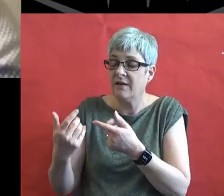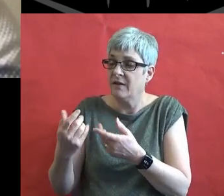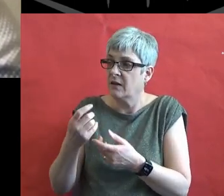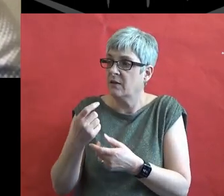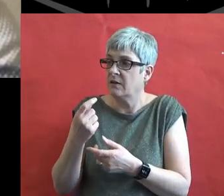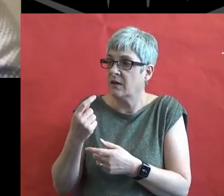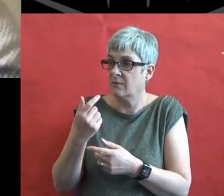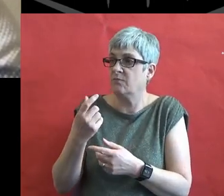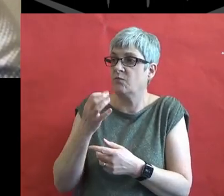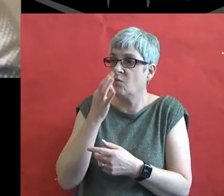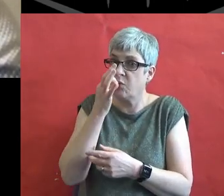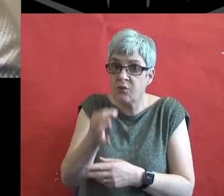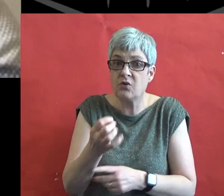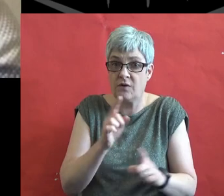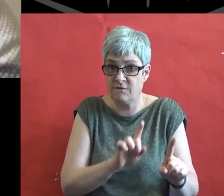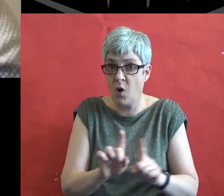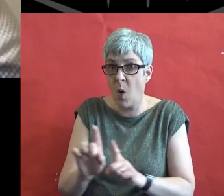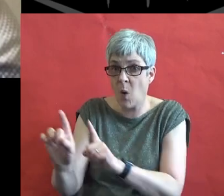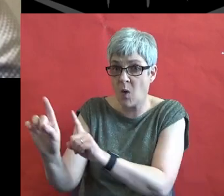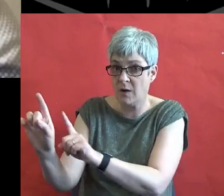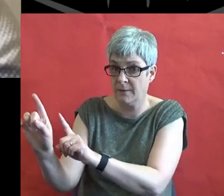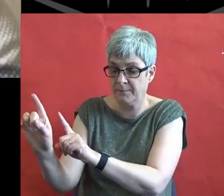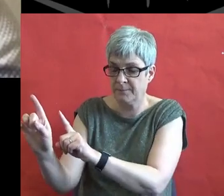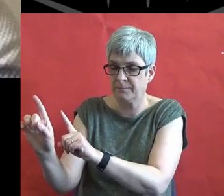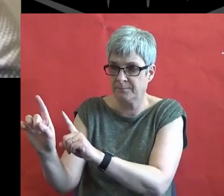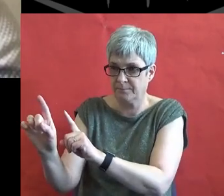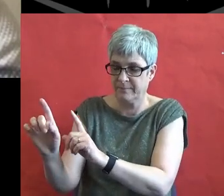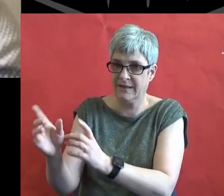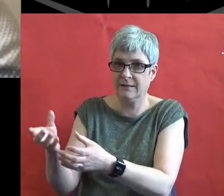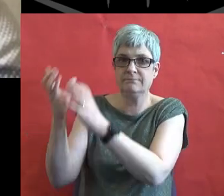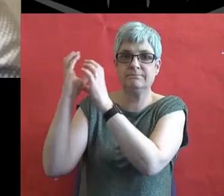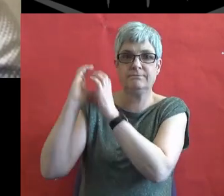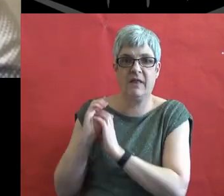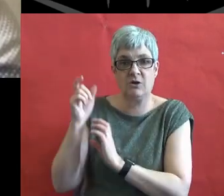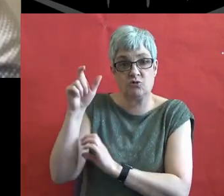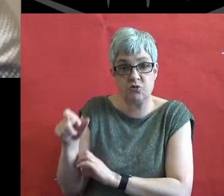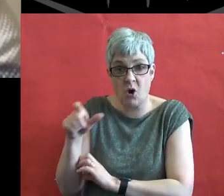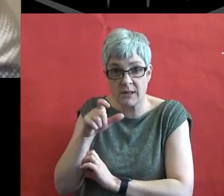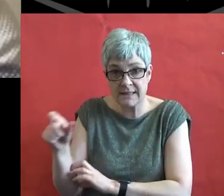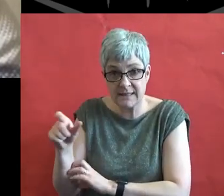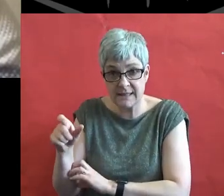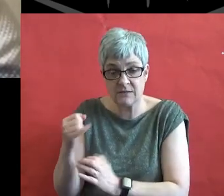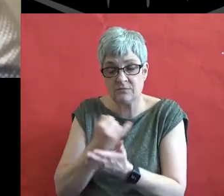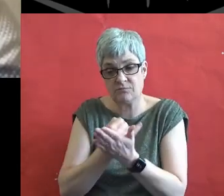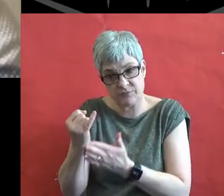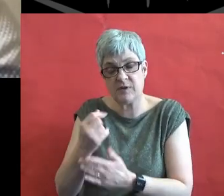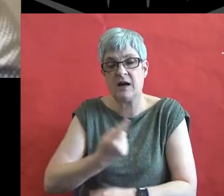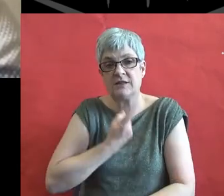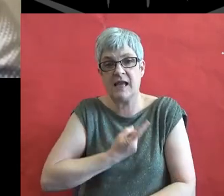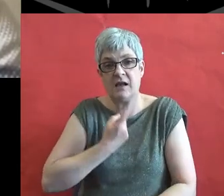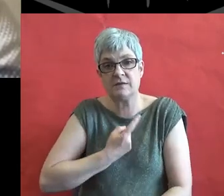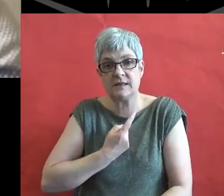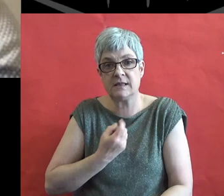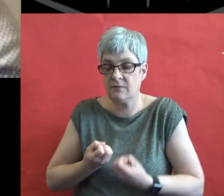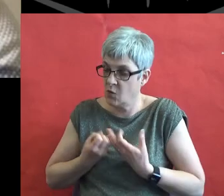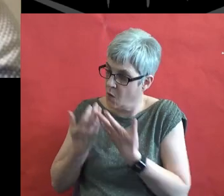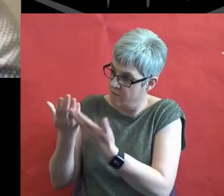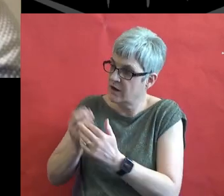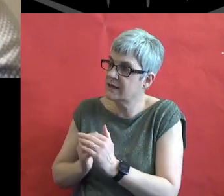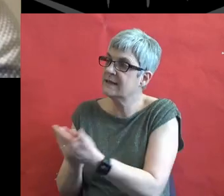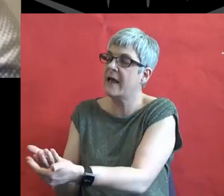to follow in his footsteps, to take up our cross, to deny ourselves and to offer our